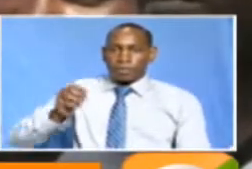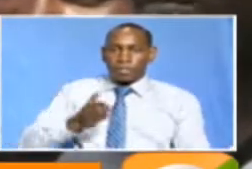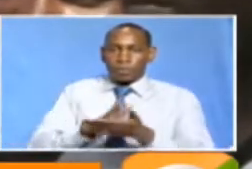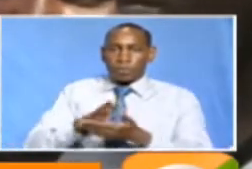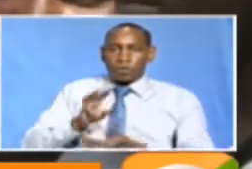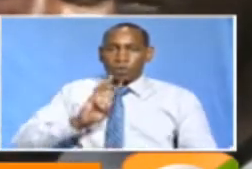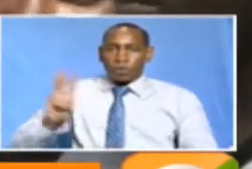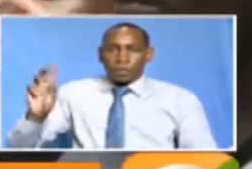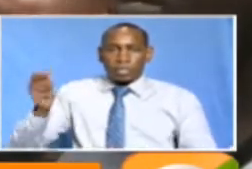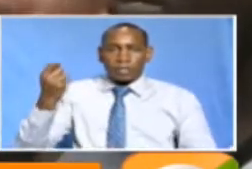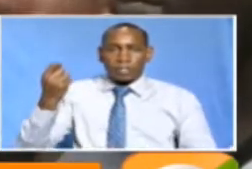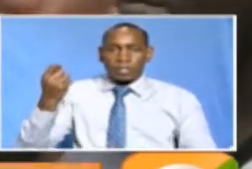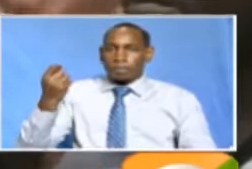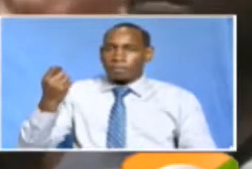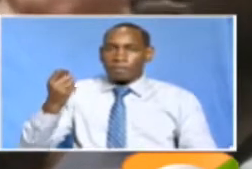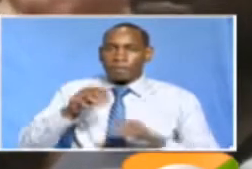and